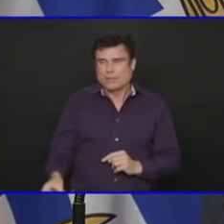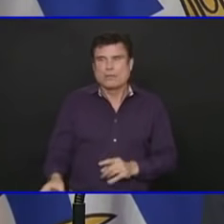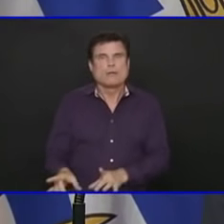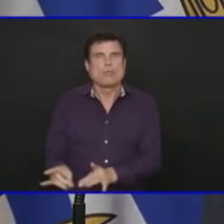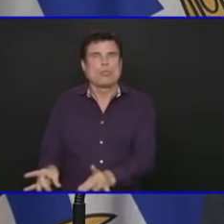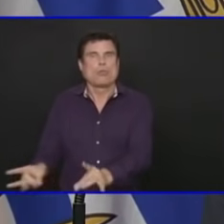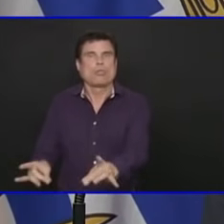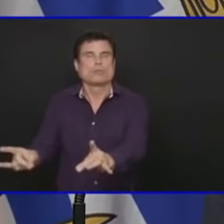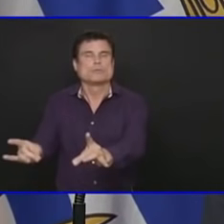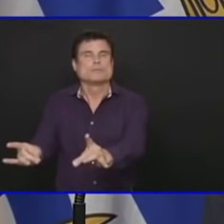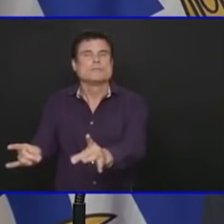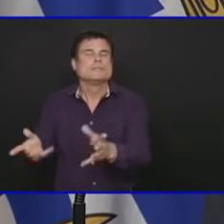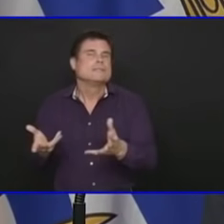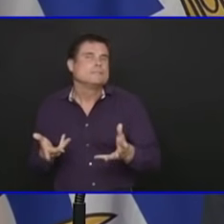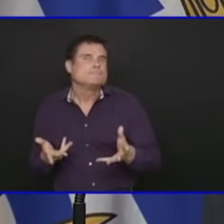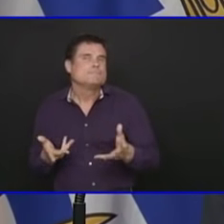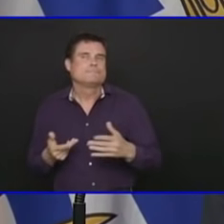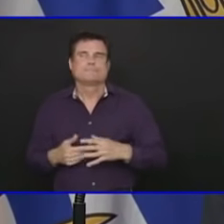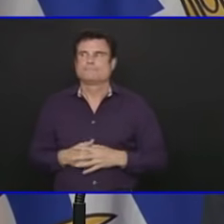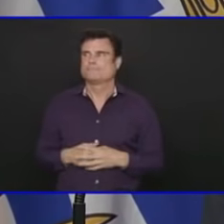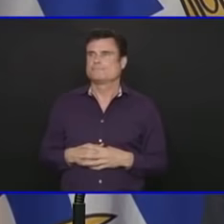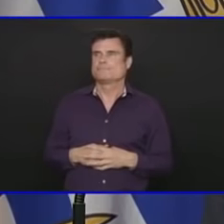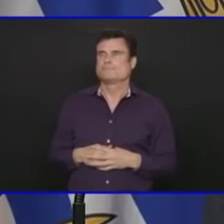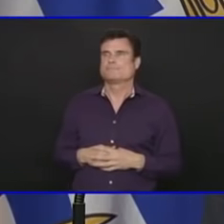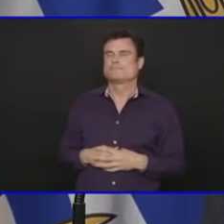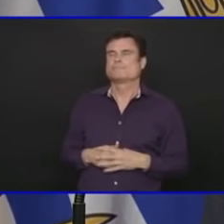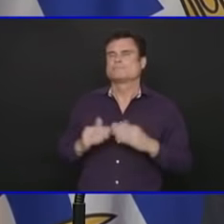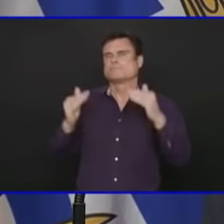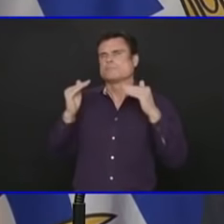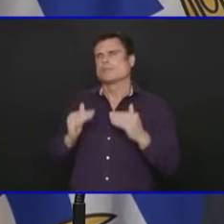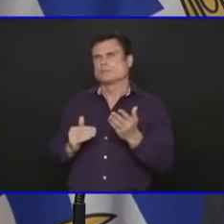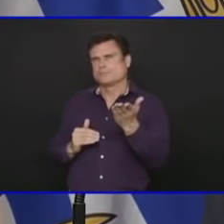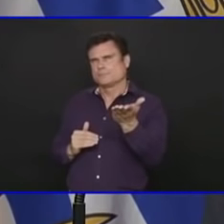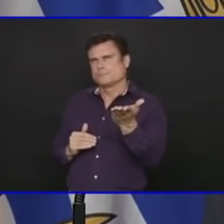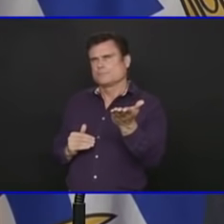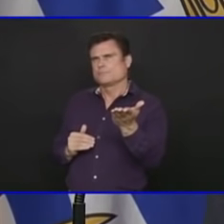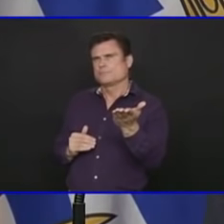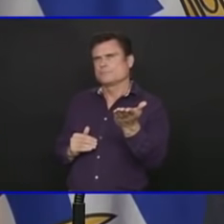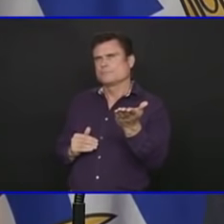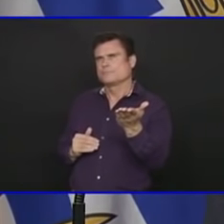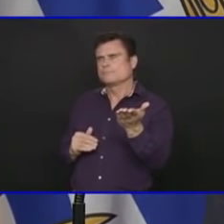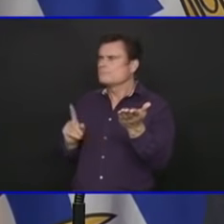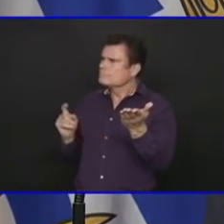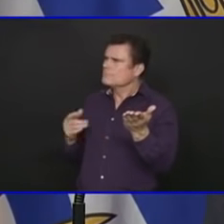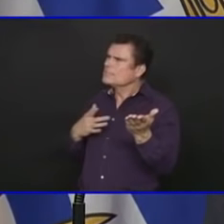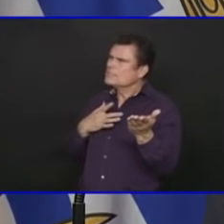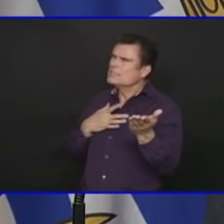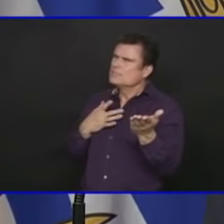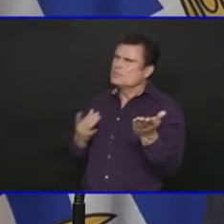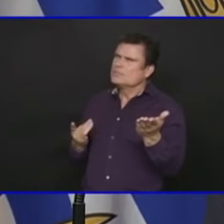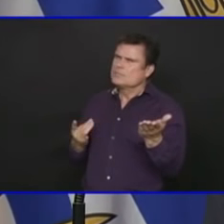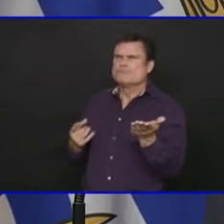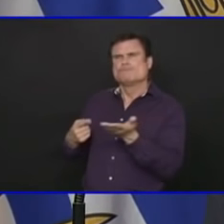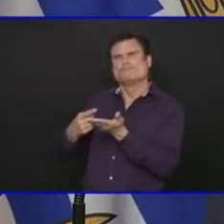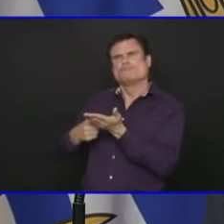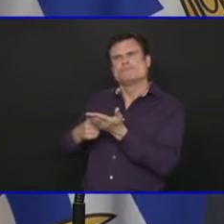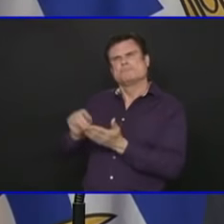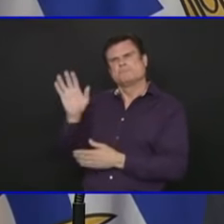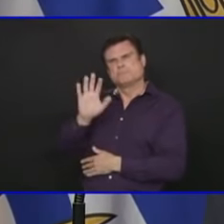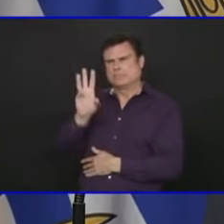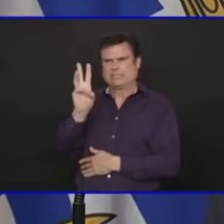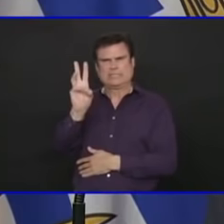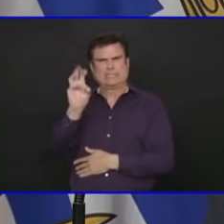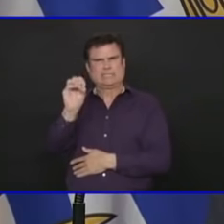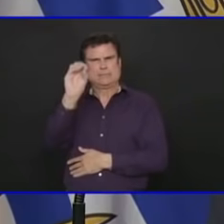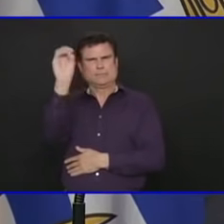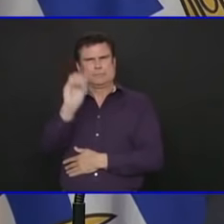interaction. You did mention in your first answer about building blocks of various activities, but how does that apply to what you've said about expanding our kind of personal